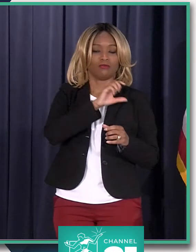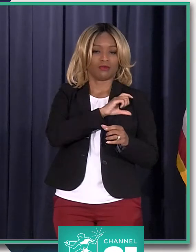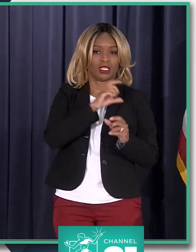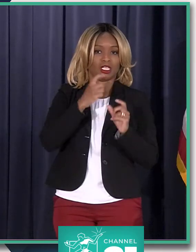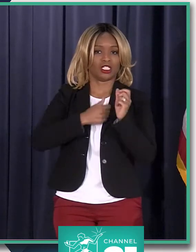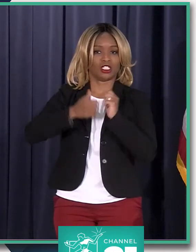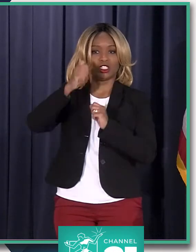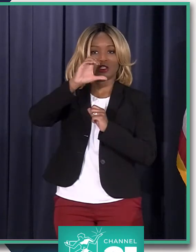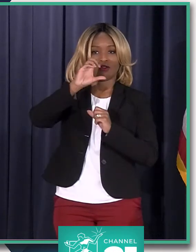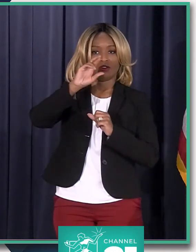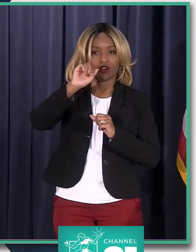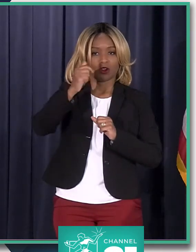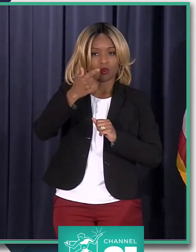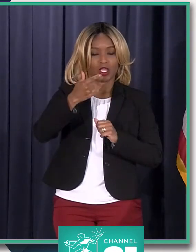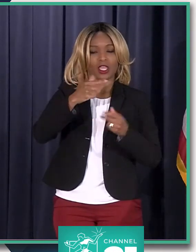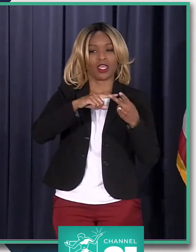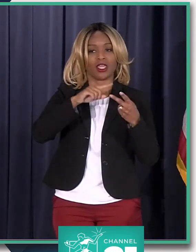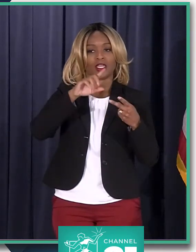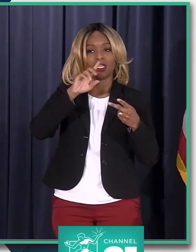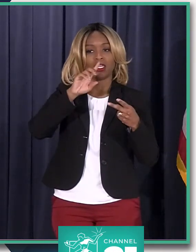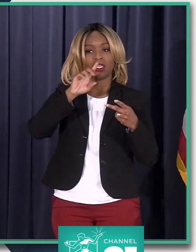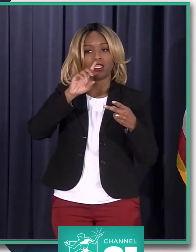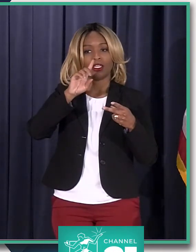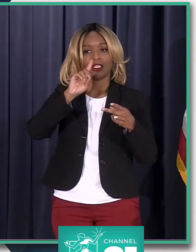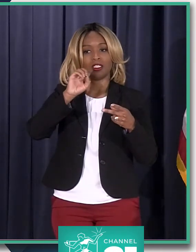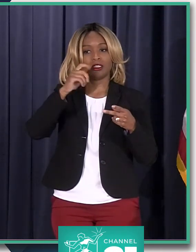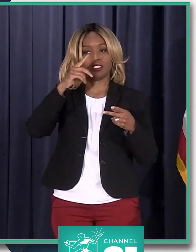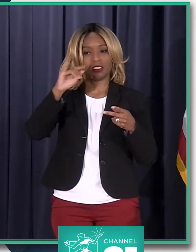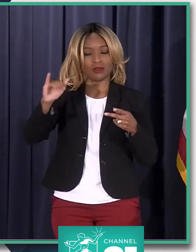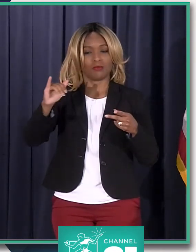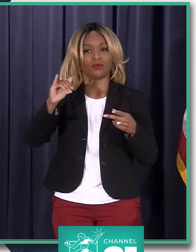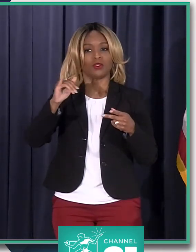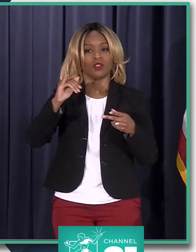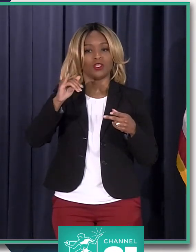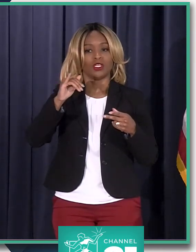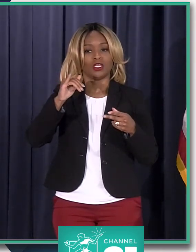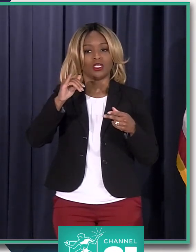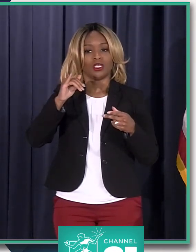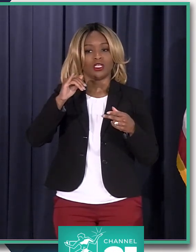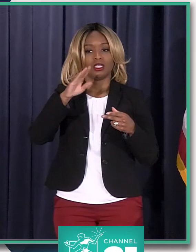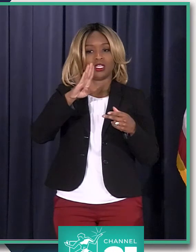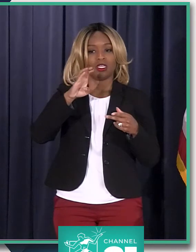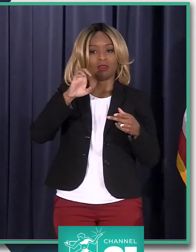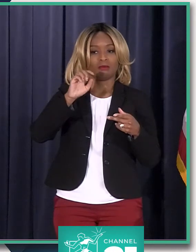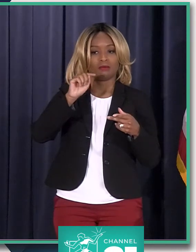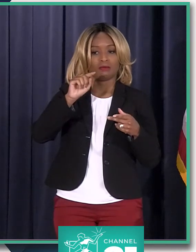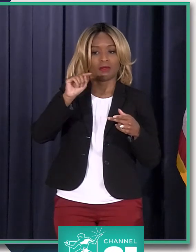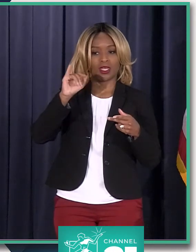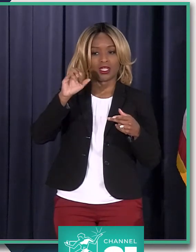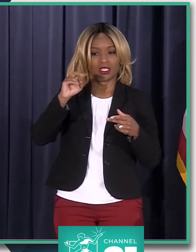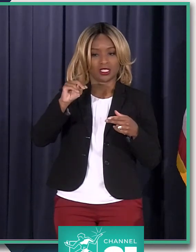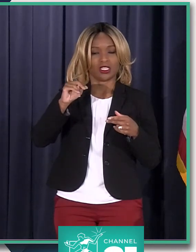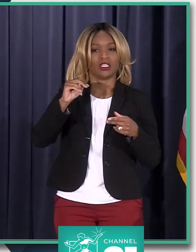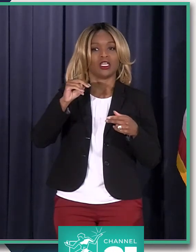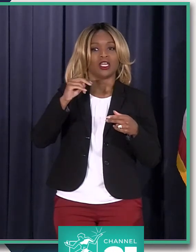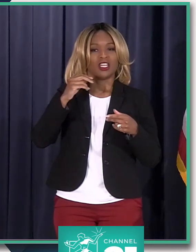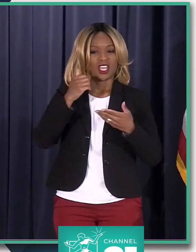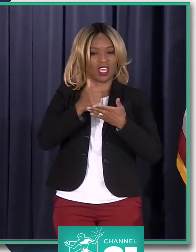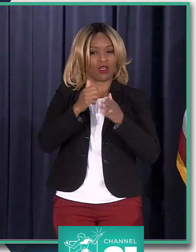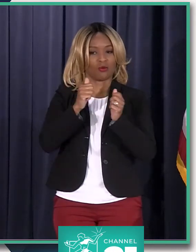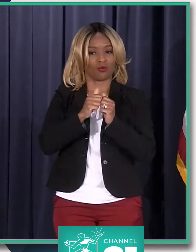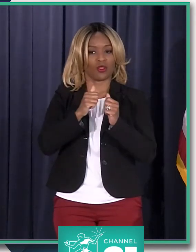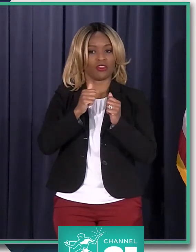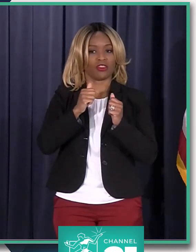the Detroit Police, Wayne County Sheriff, and Michigan State Police assigned on Grand River and Oakman to stop the drifting and shooting